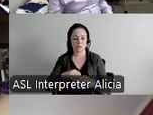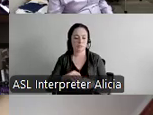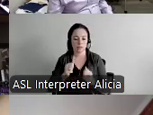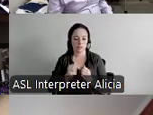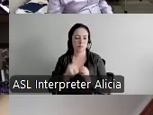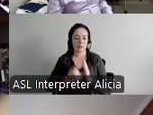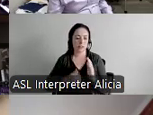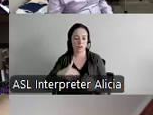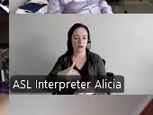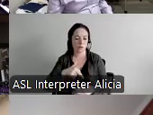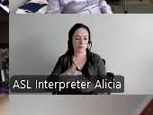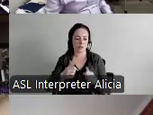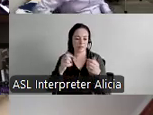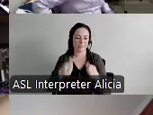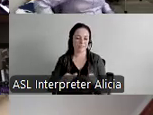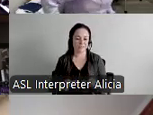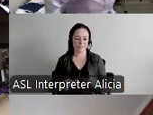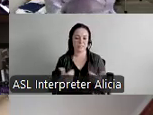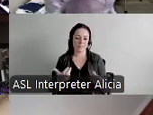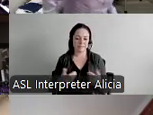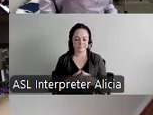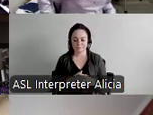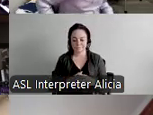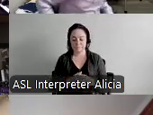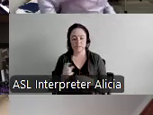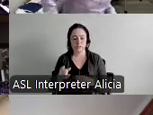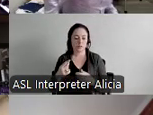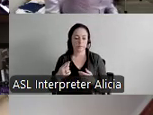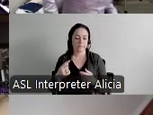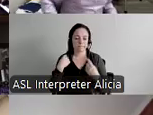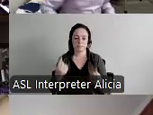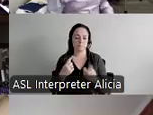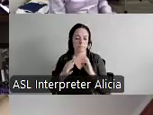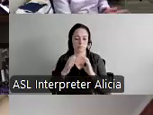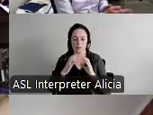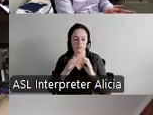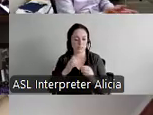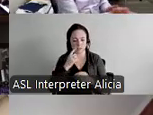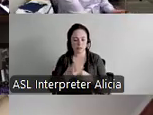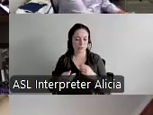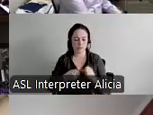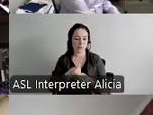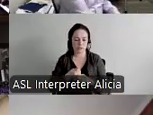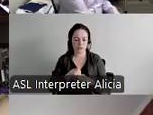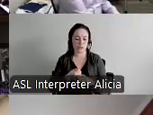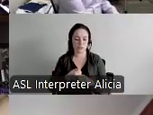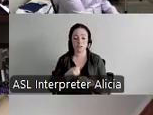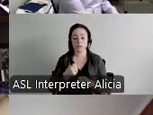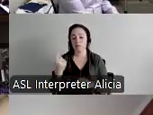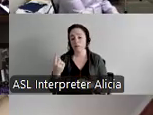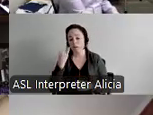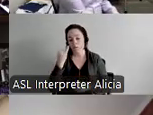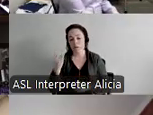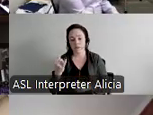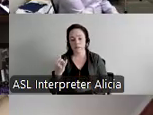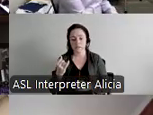are deteriorating. And so that has been we've been in conversation about that a couple years. One of the ideas